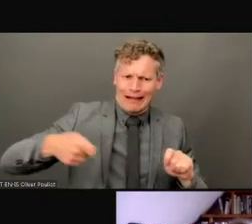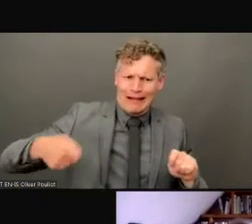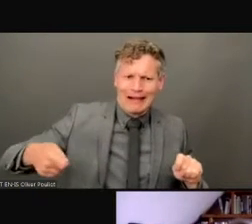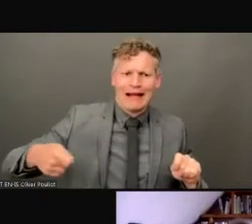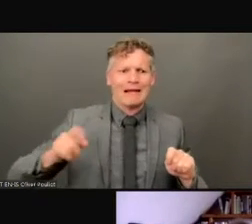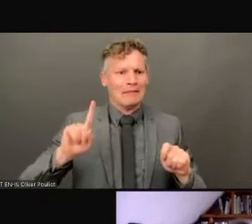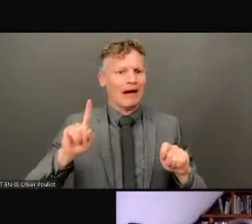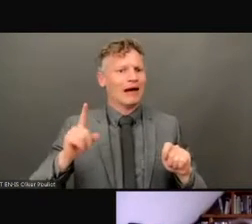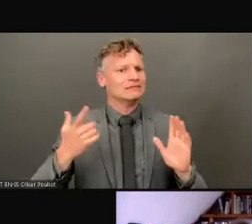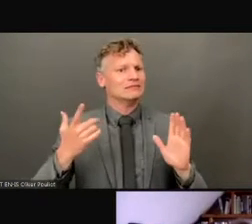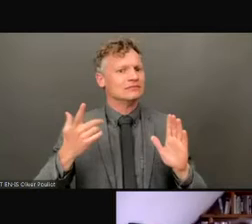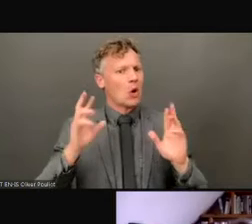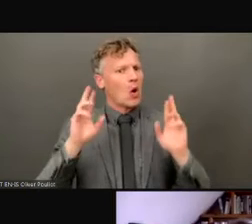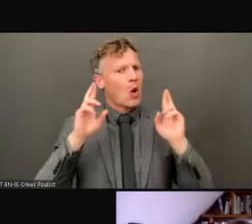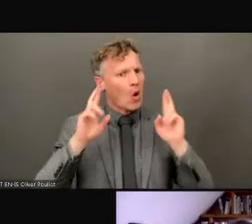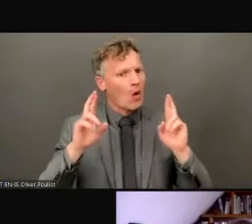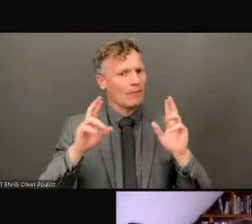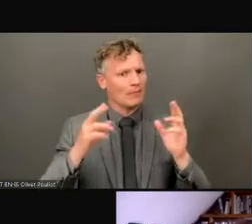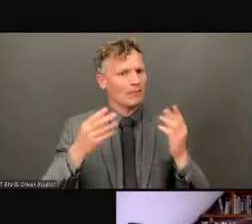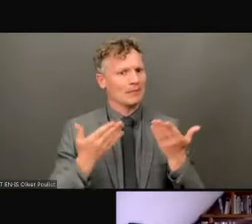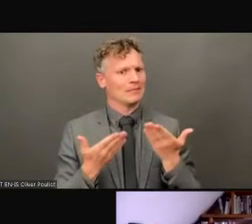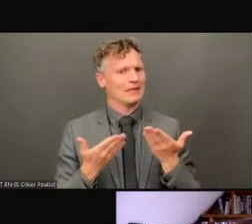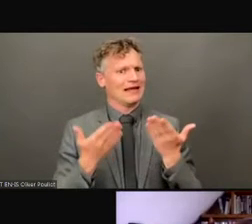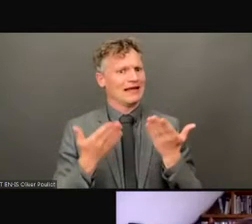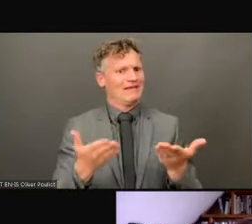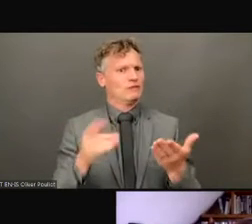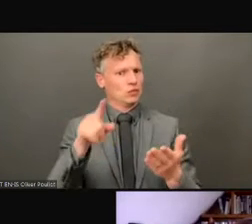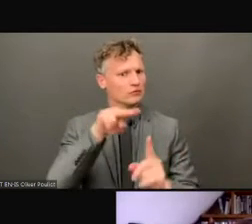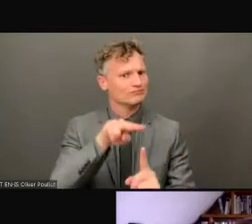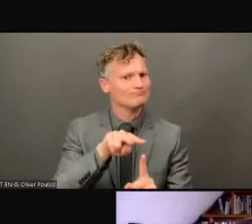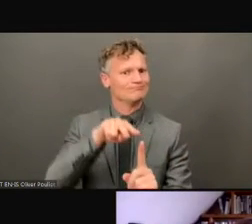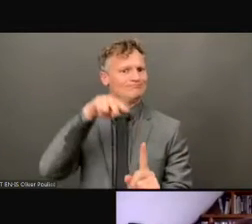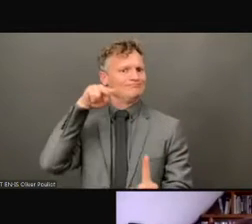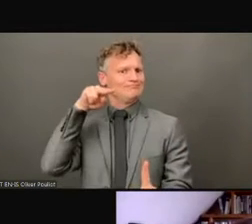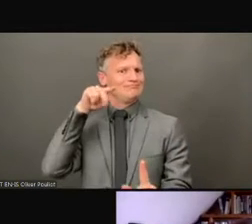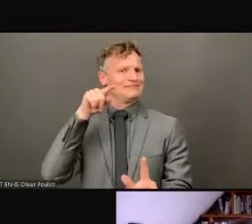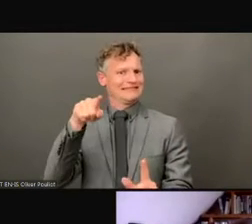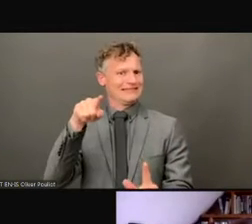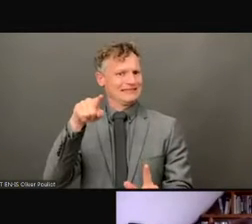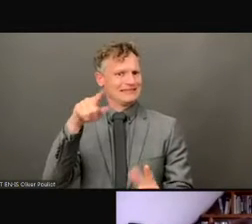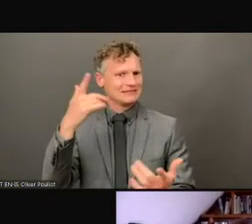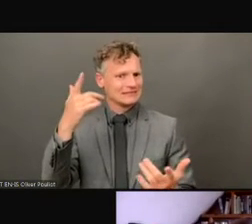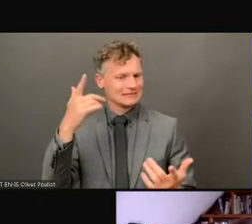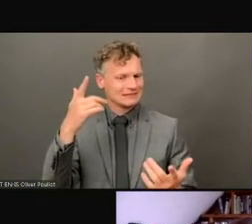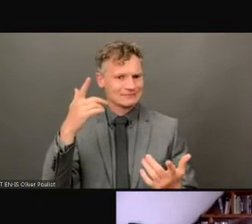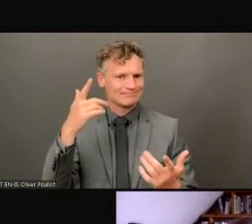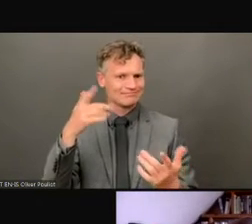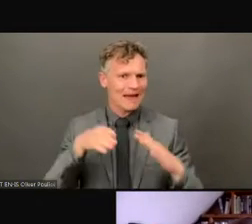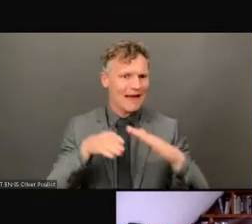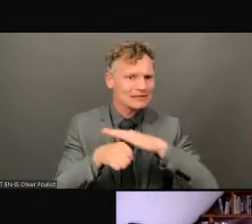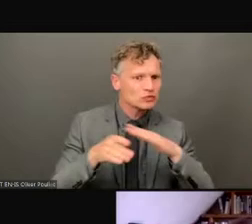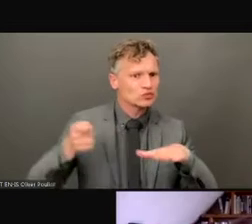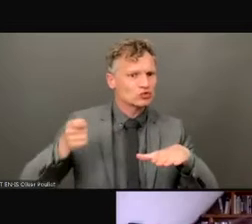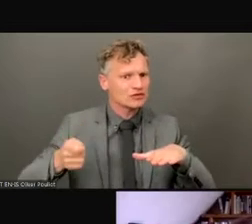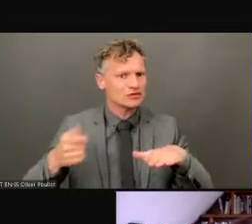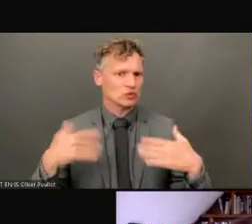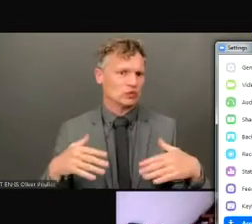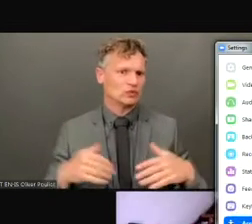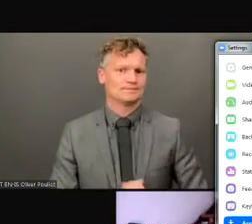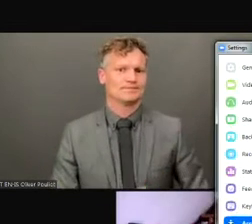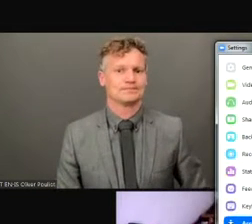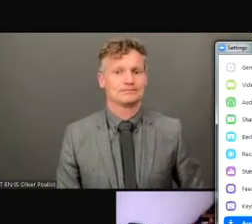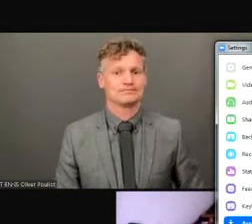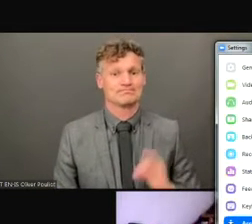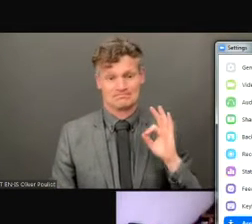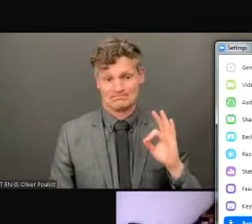how broad the concept of access to justice is. Absolutely, and I think this is essential for our discussion